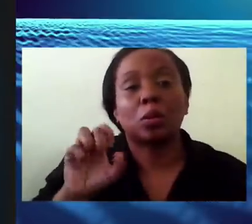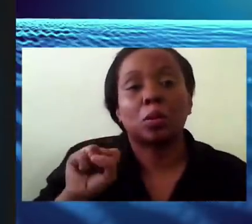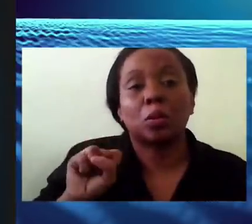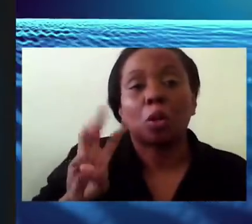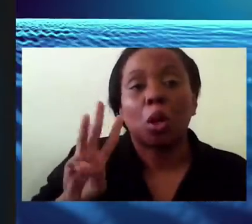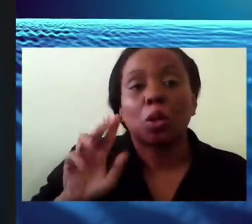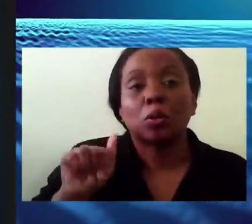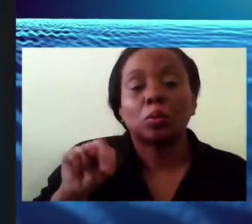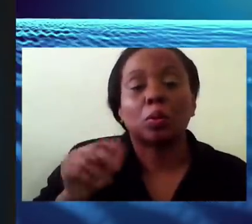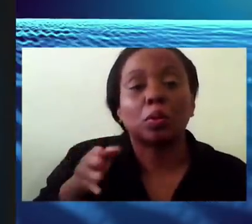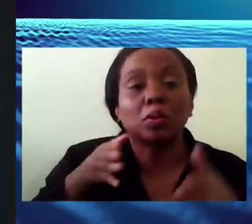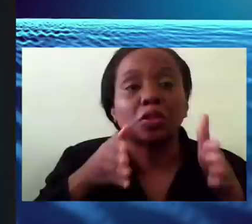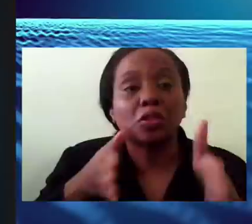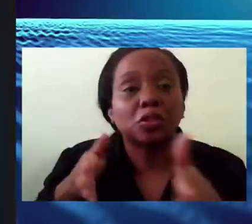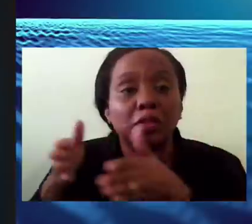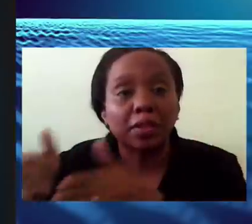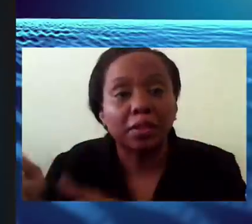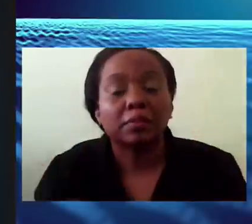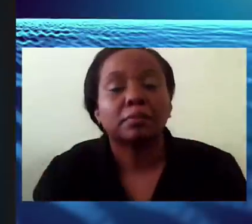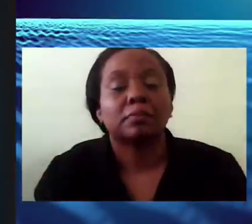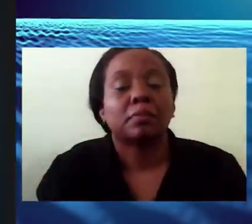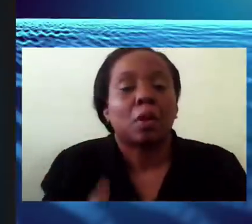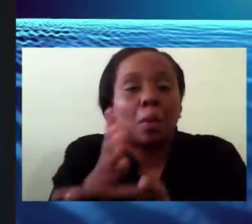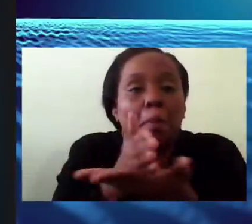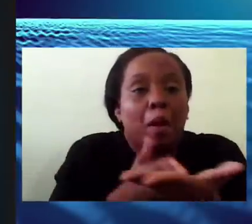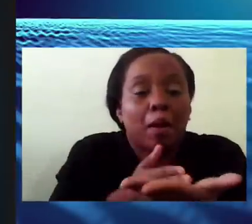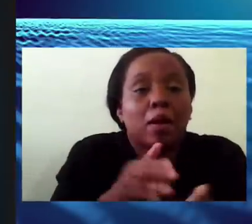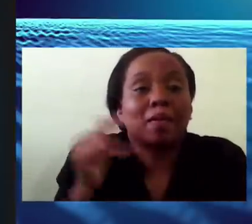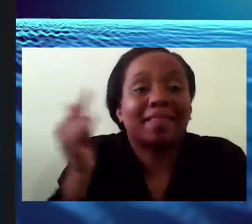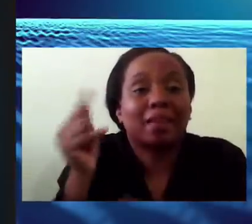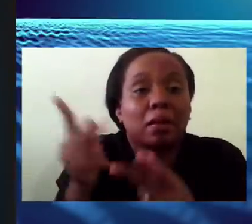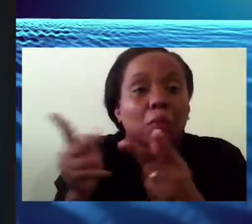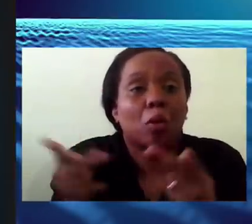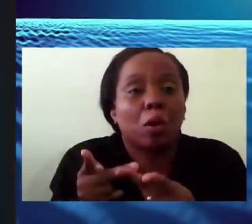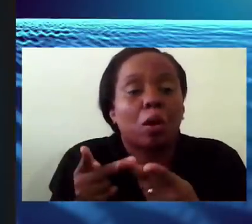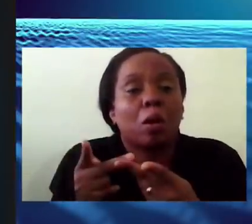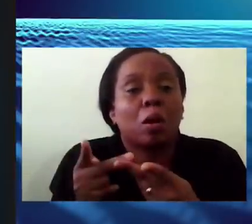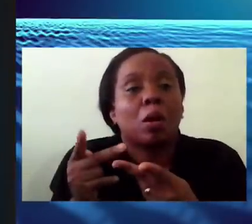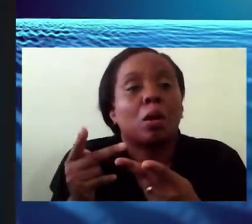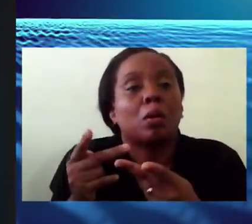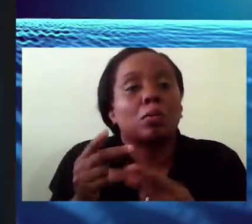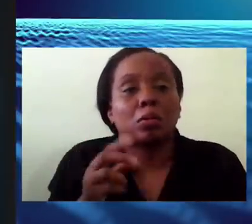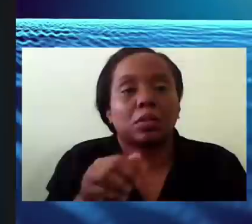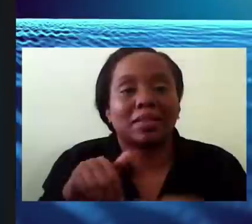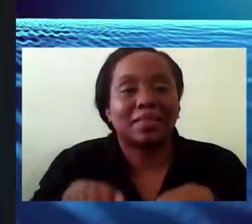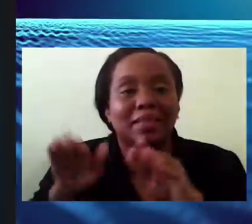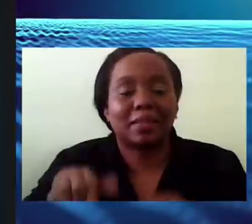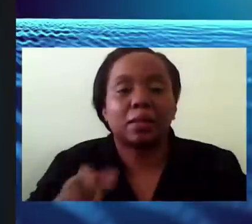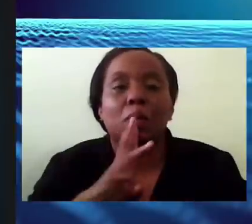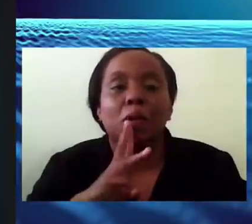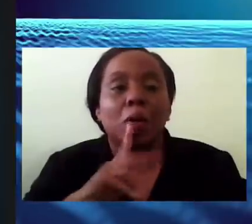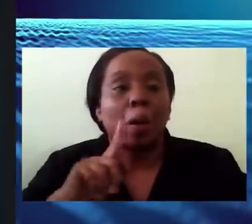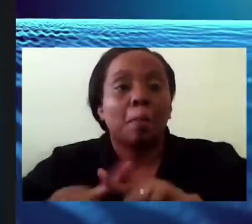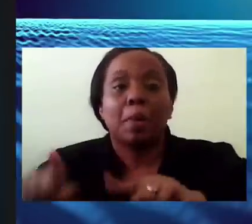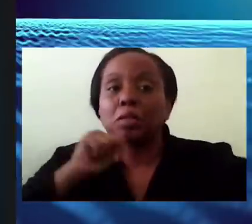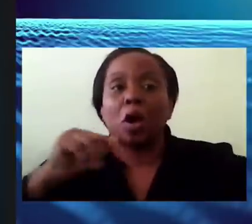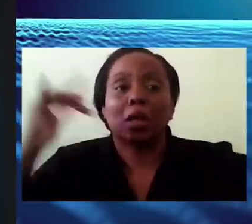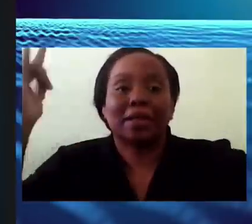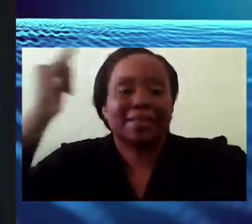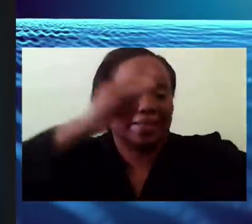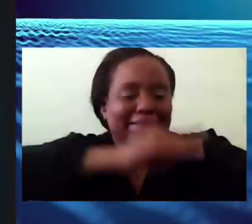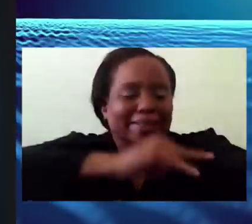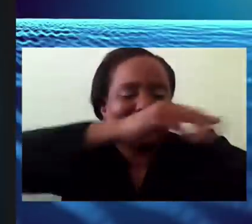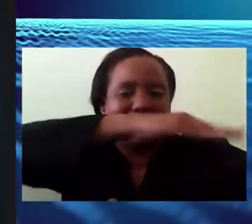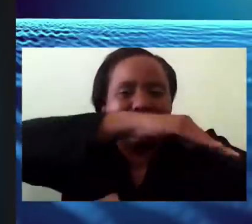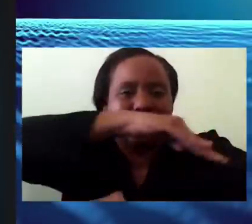well. We could not clean the runway itself with salt water, because embedded in the runway are certain lights and